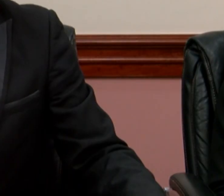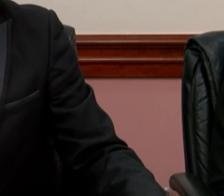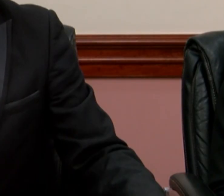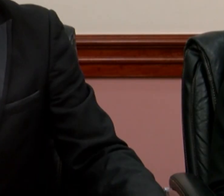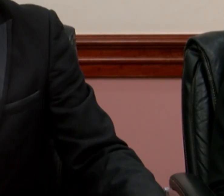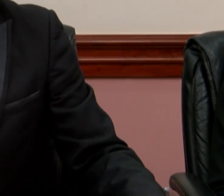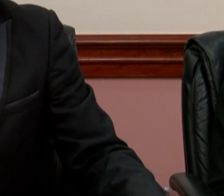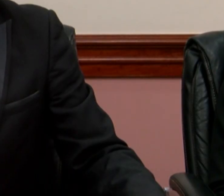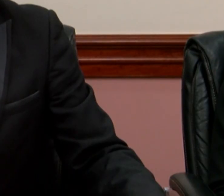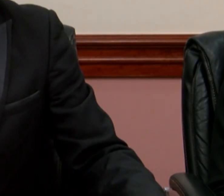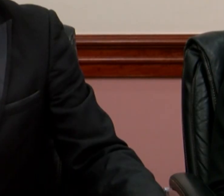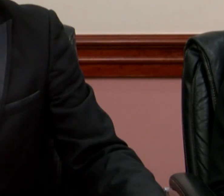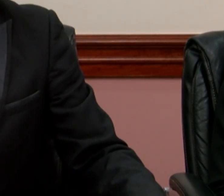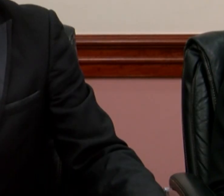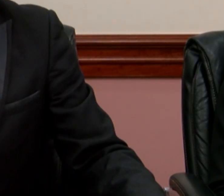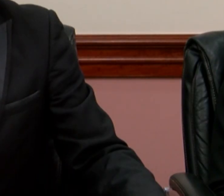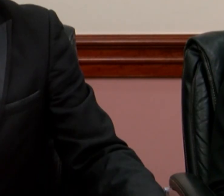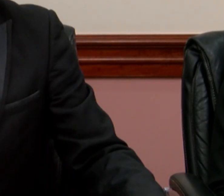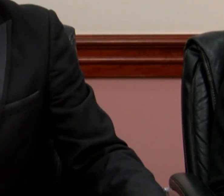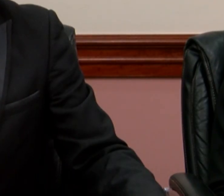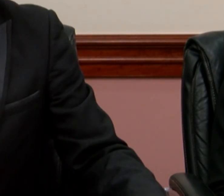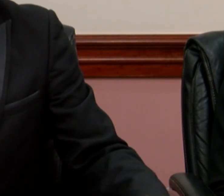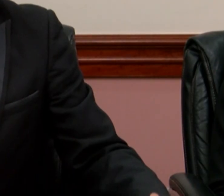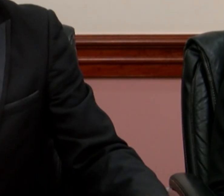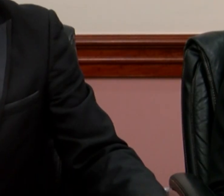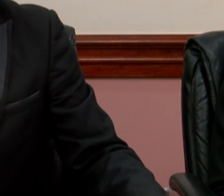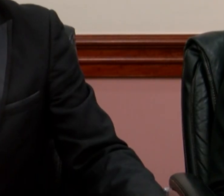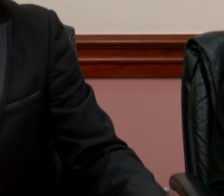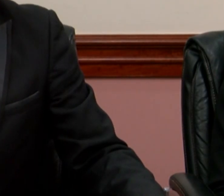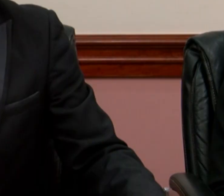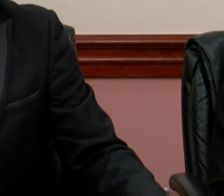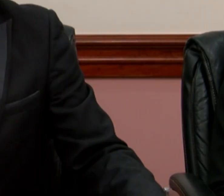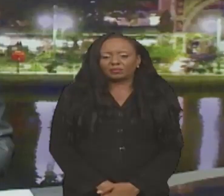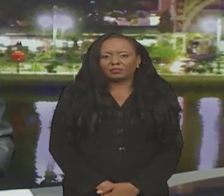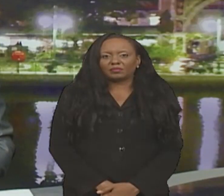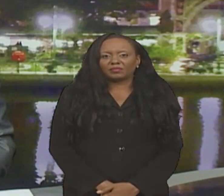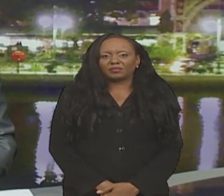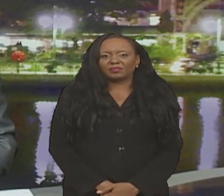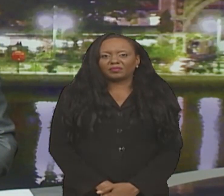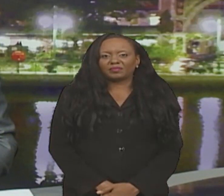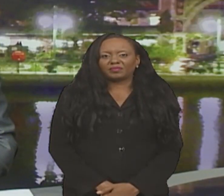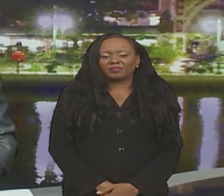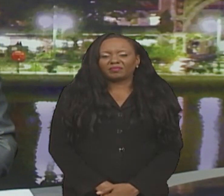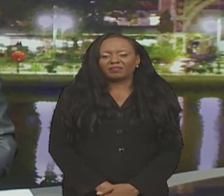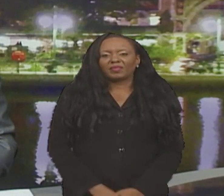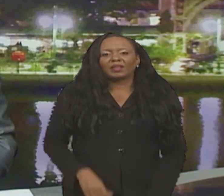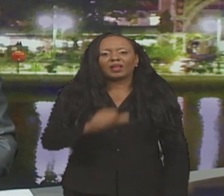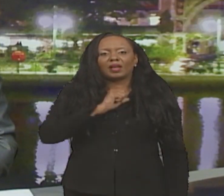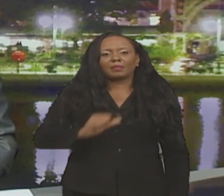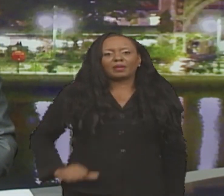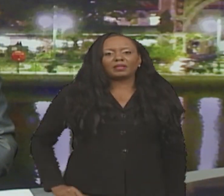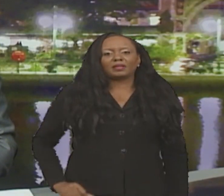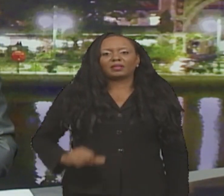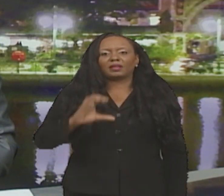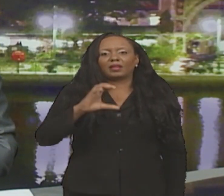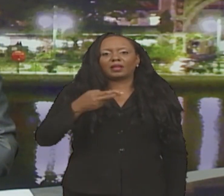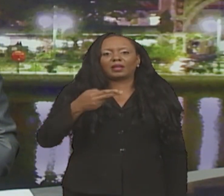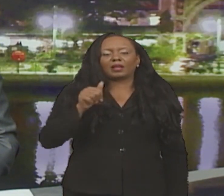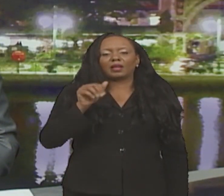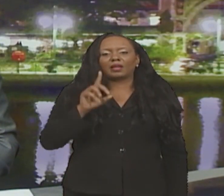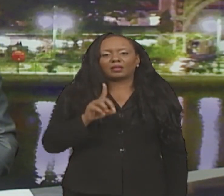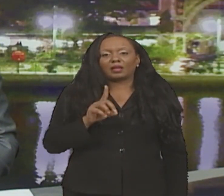knowledge, and commitment shown by all the applicants. Speaking on behalf of his colleague and